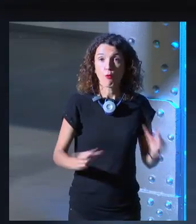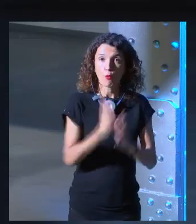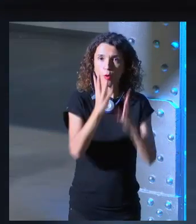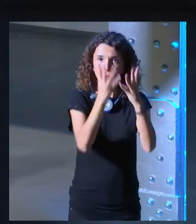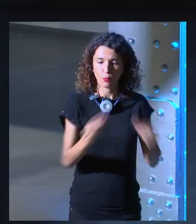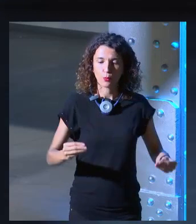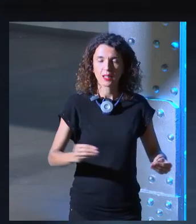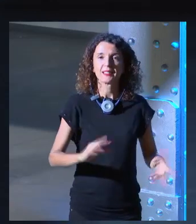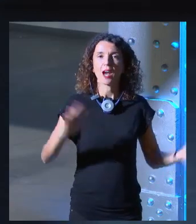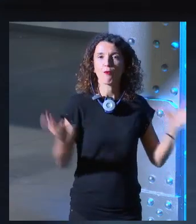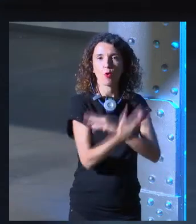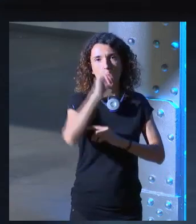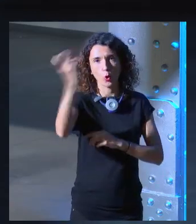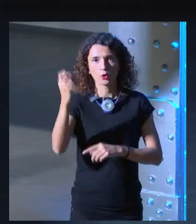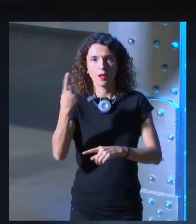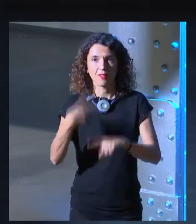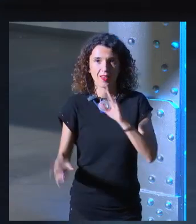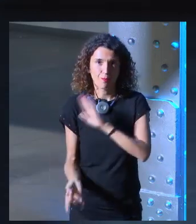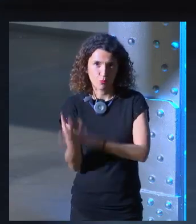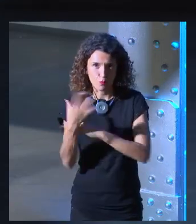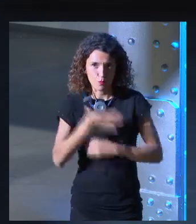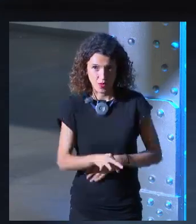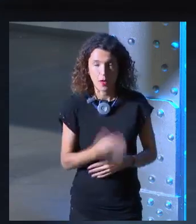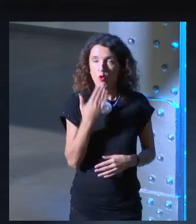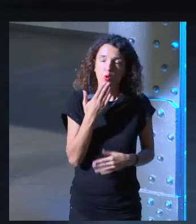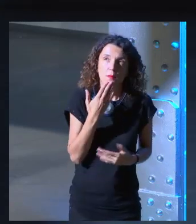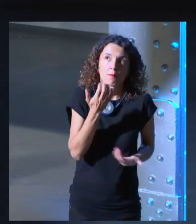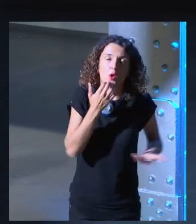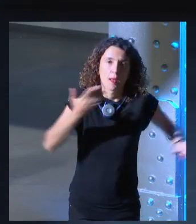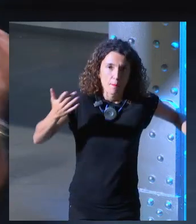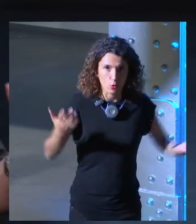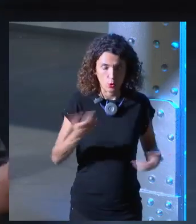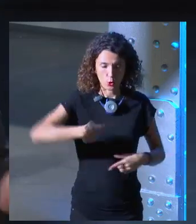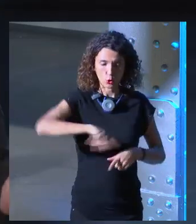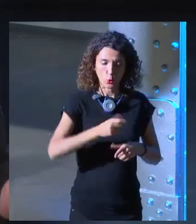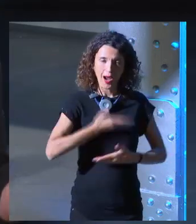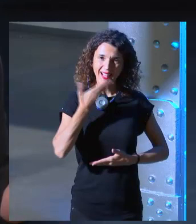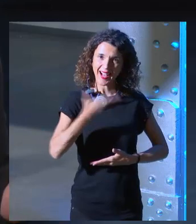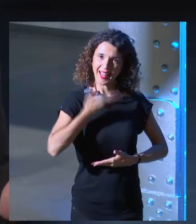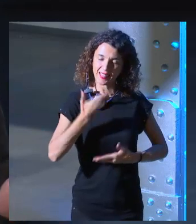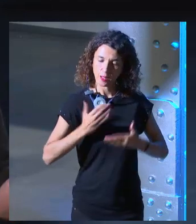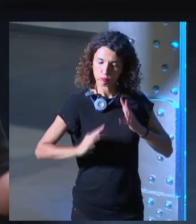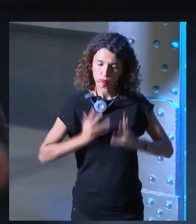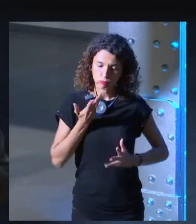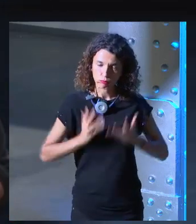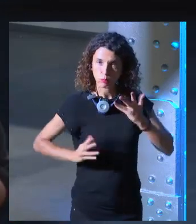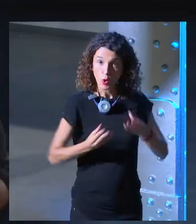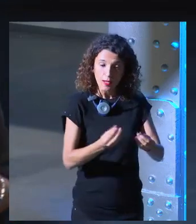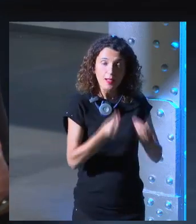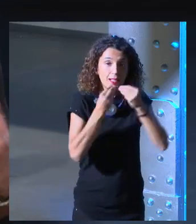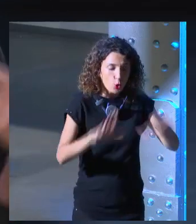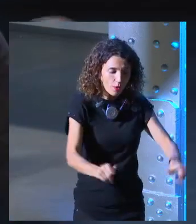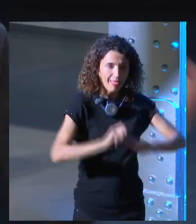as heating yourself up to story temperature. And then we have made something, I make